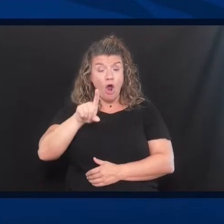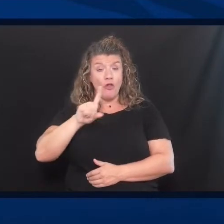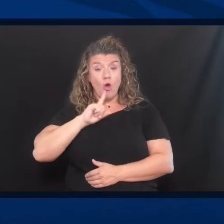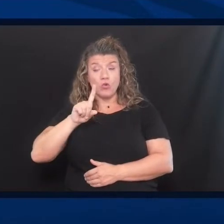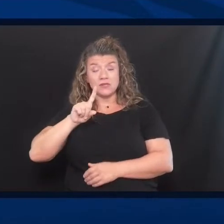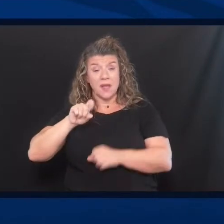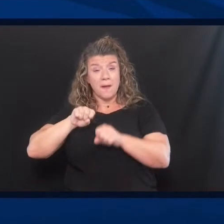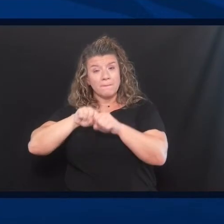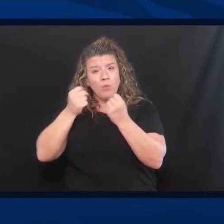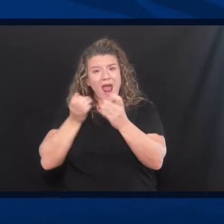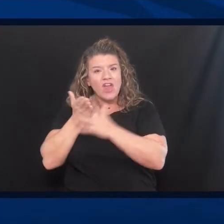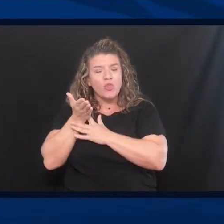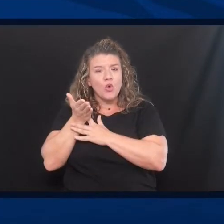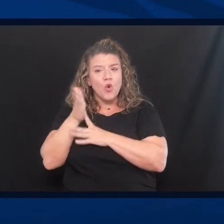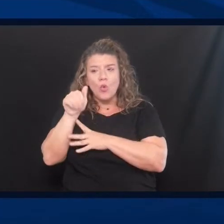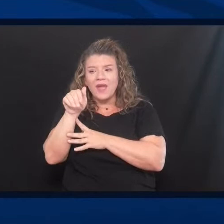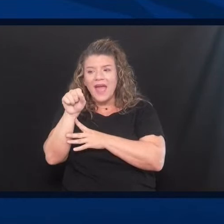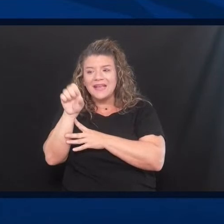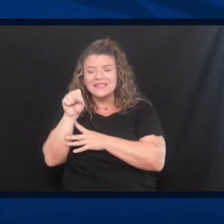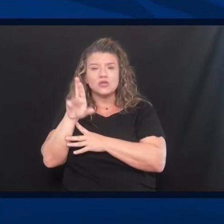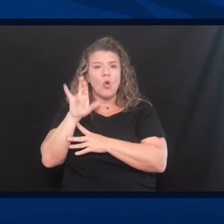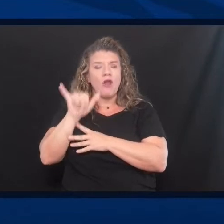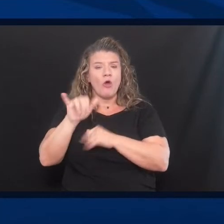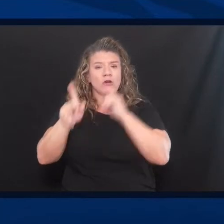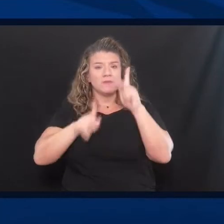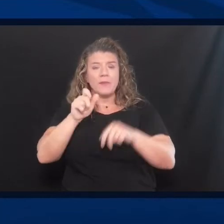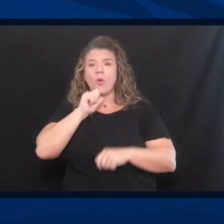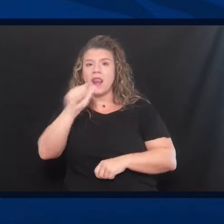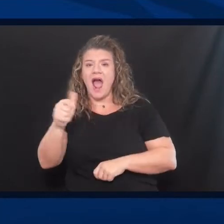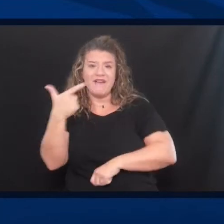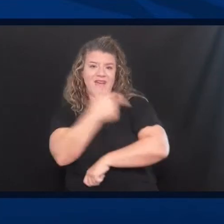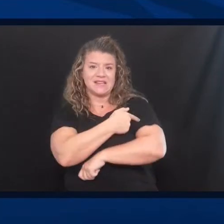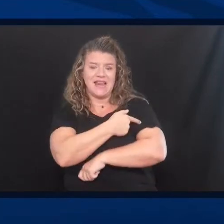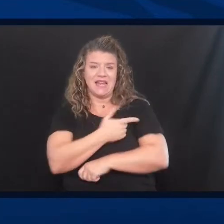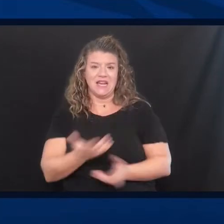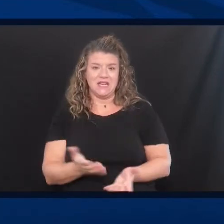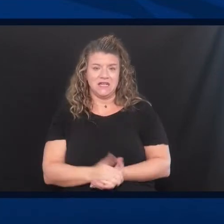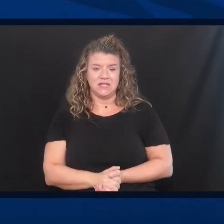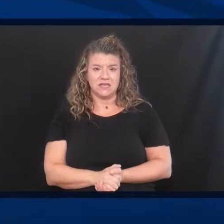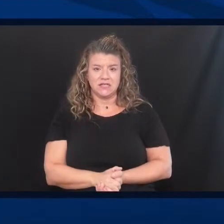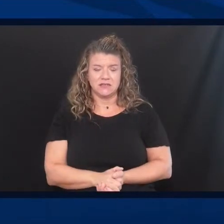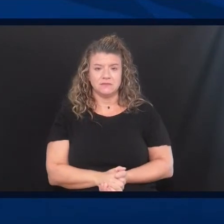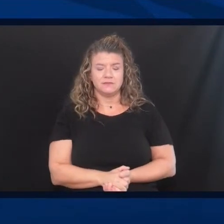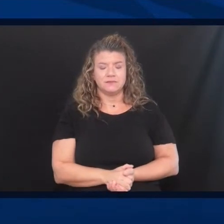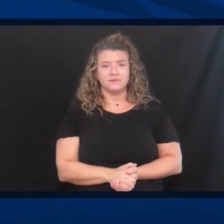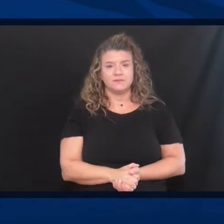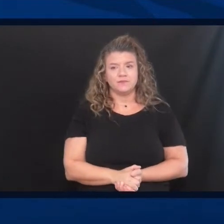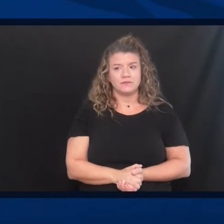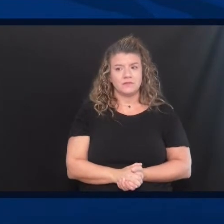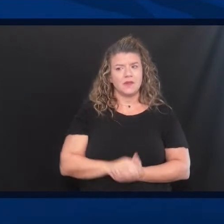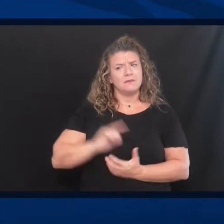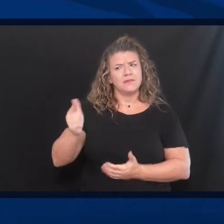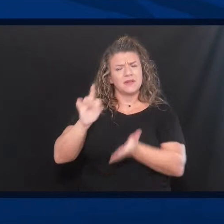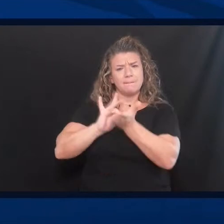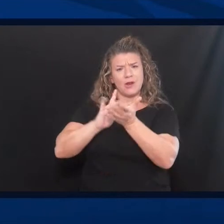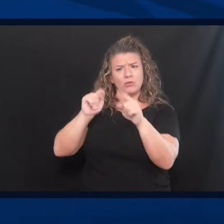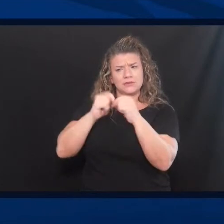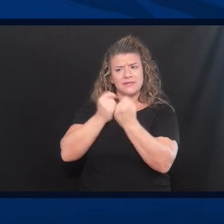cases, or are they simply unvaccinated individuals? Secretary Crouch or Dr. Amjad, you got to take this.